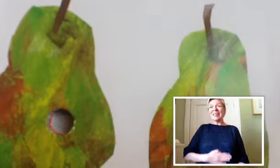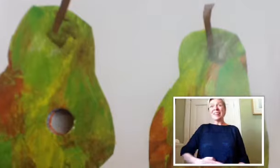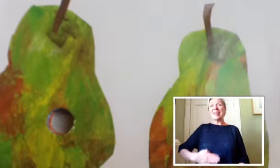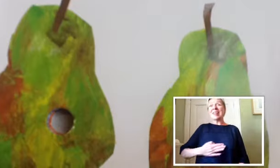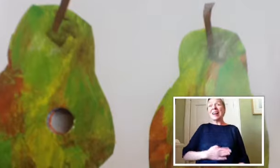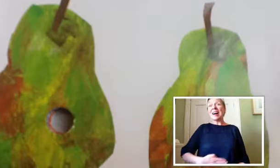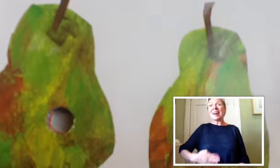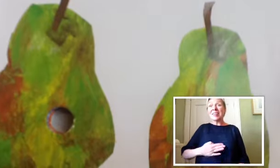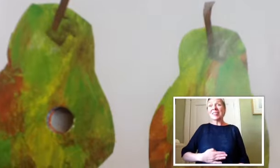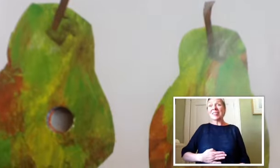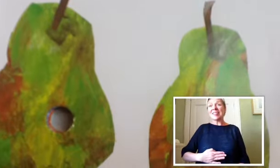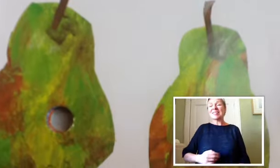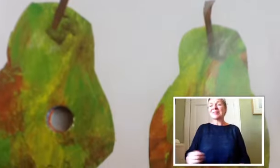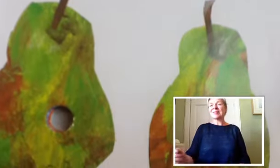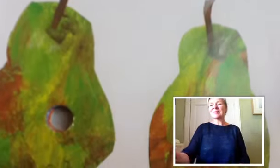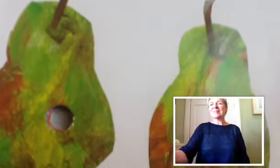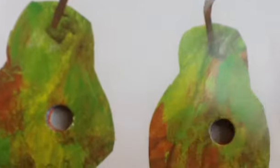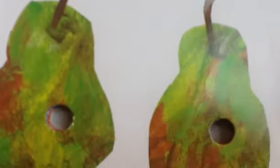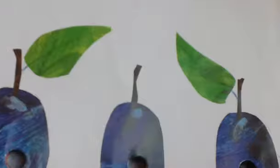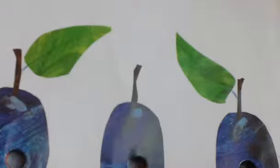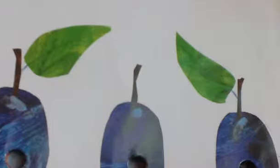still hungry.